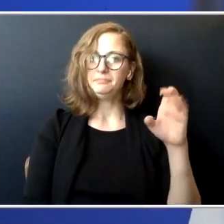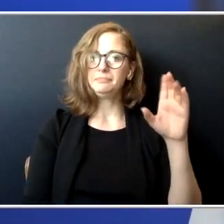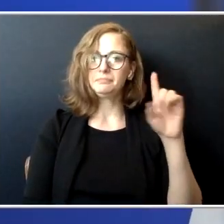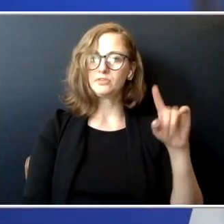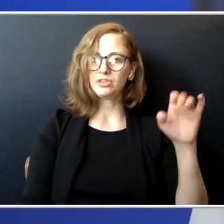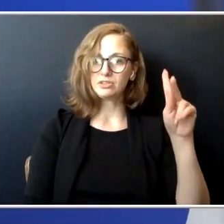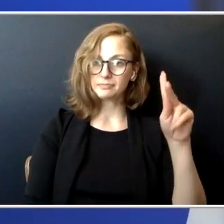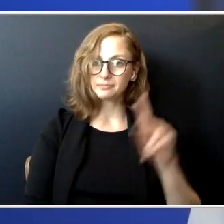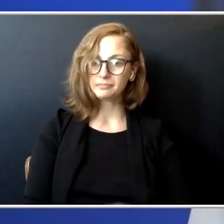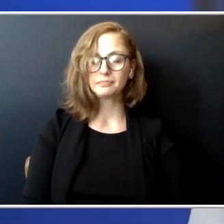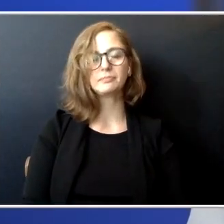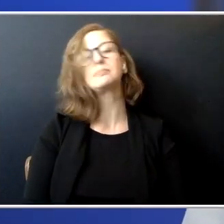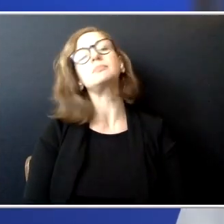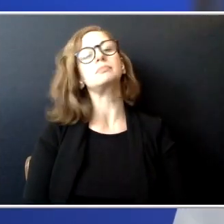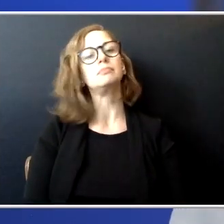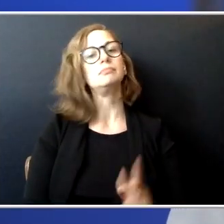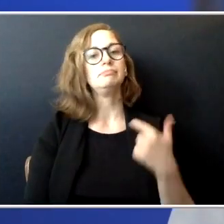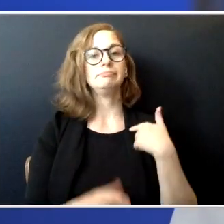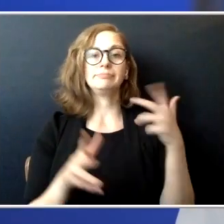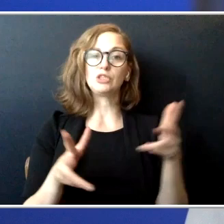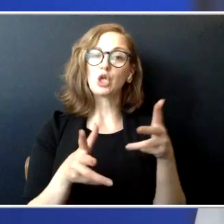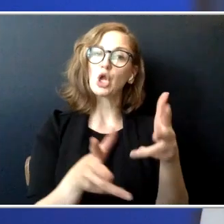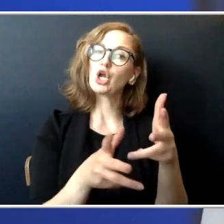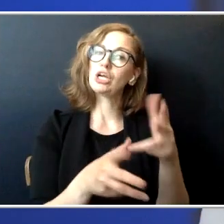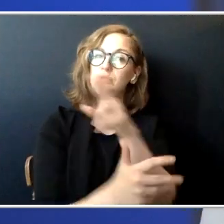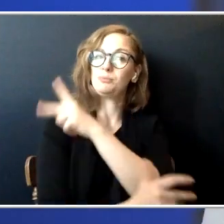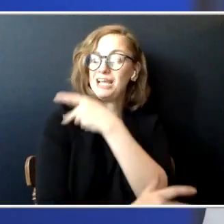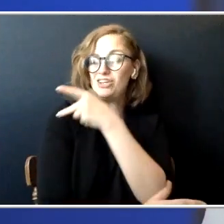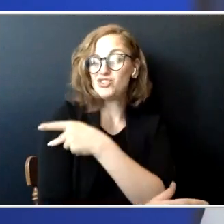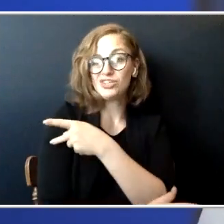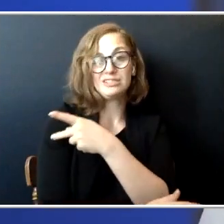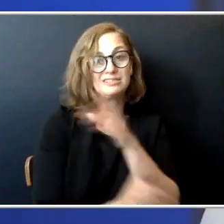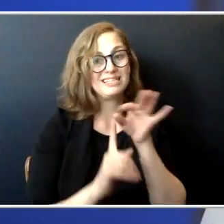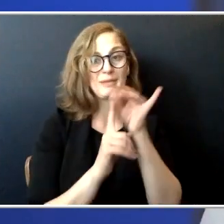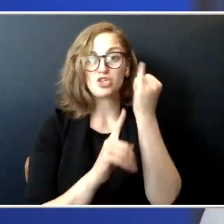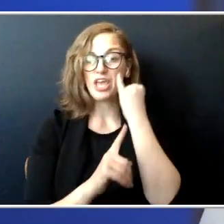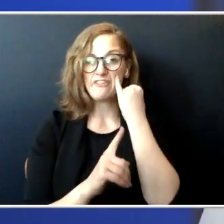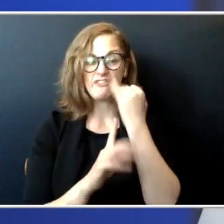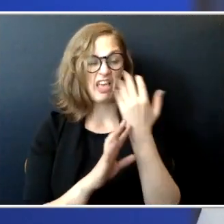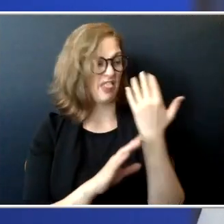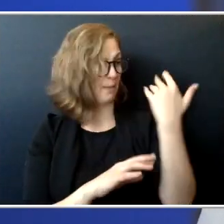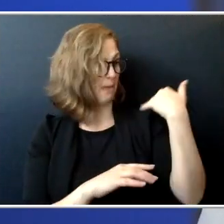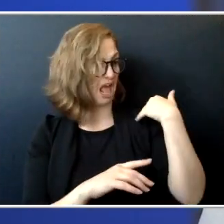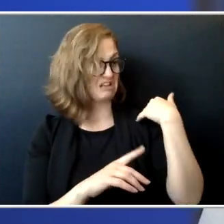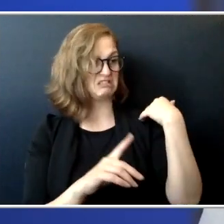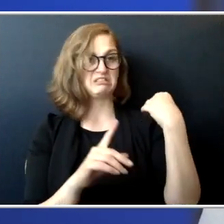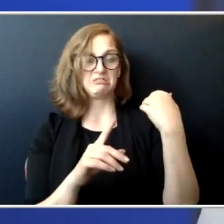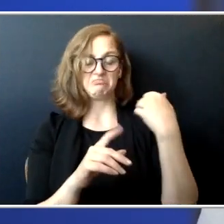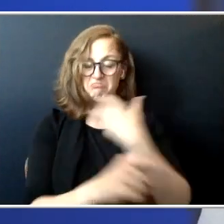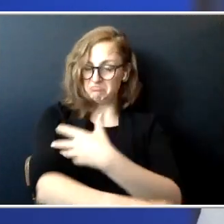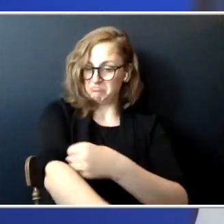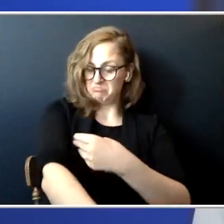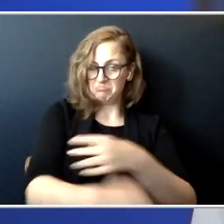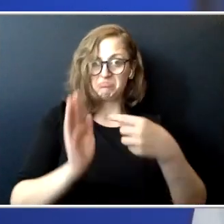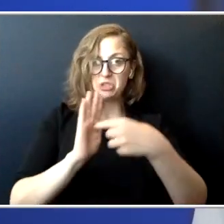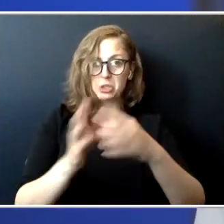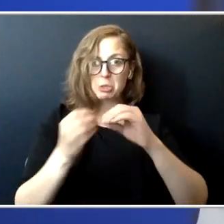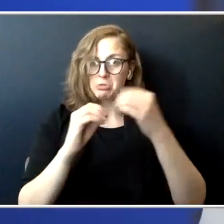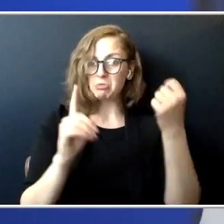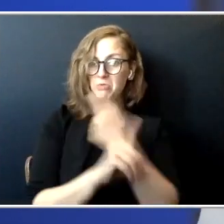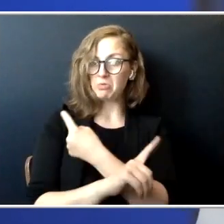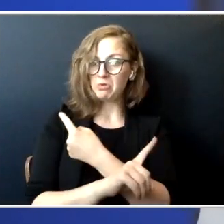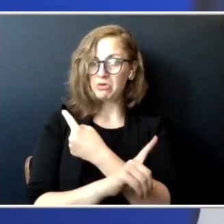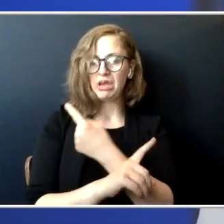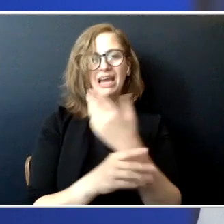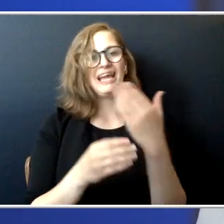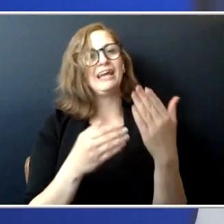that, especially anybody who's had some abnormal lab work in the past, it's super easy to just say, oh, that'll get better